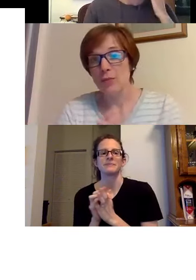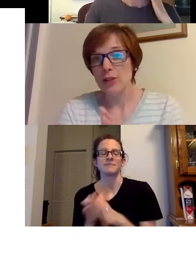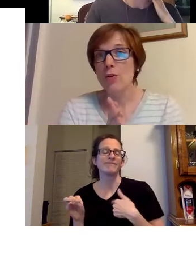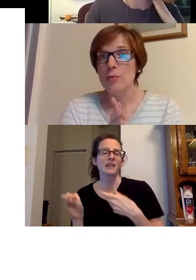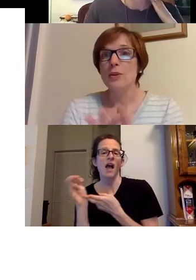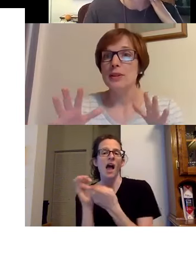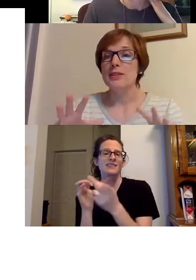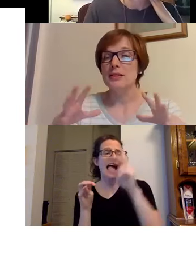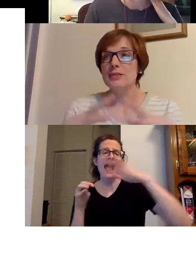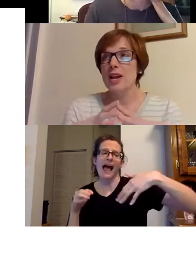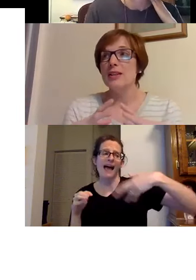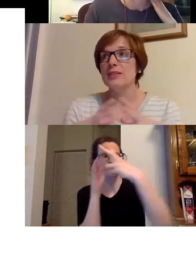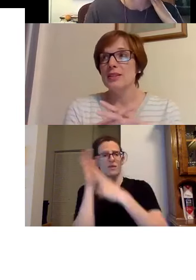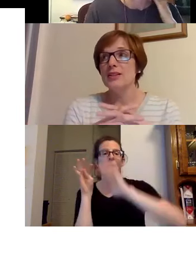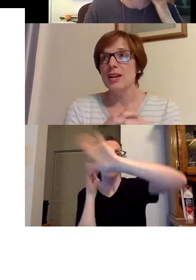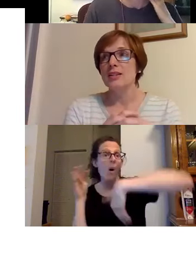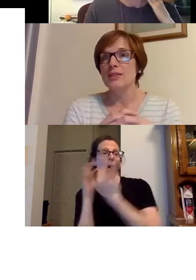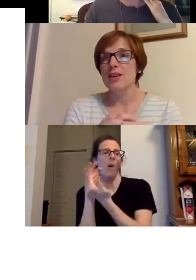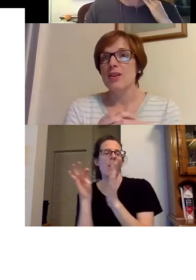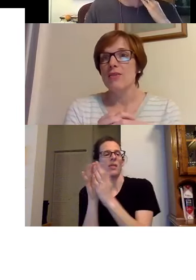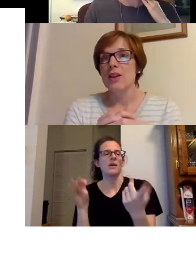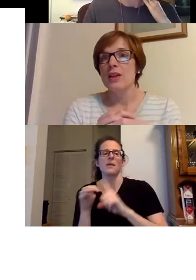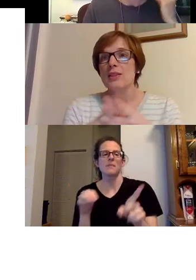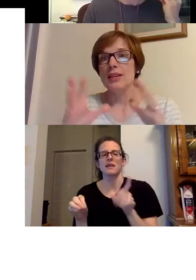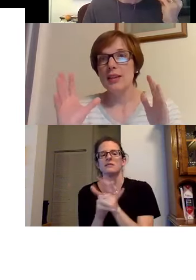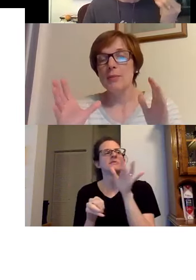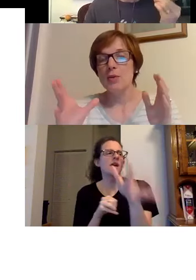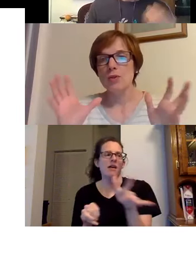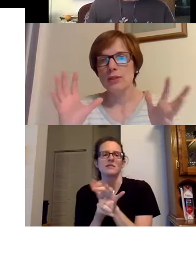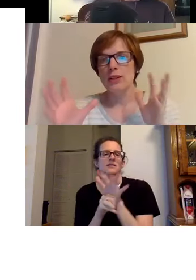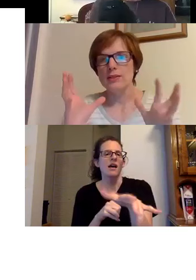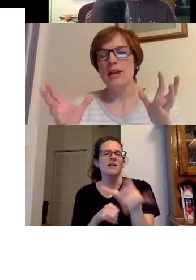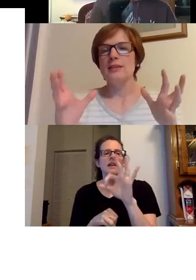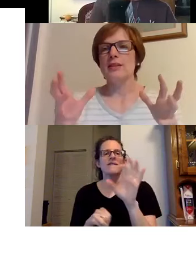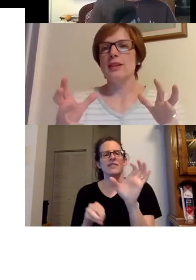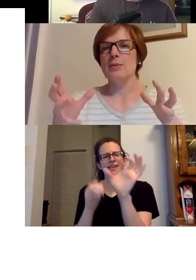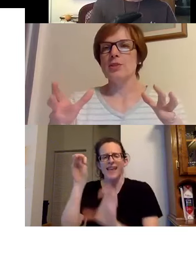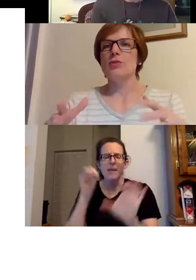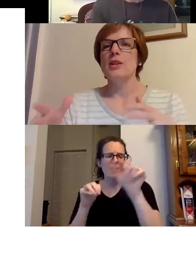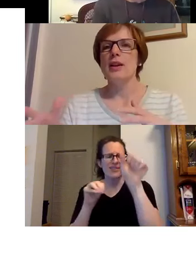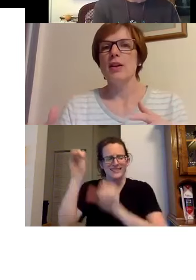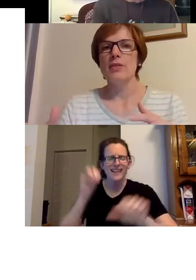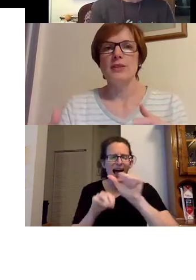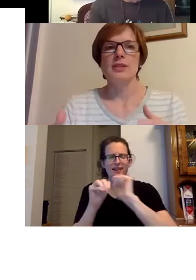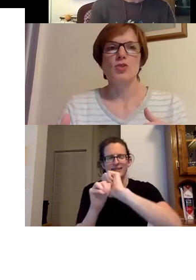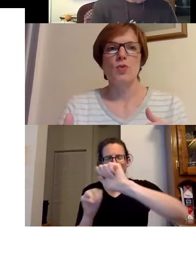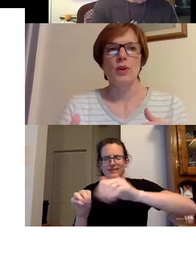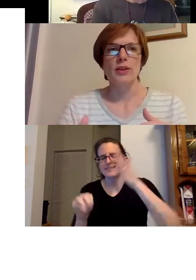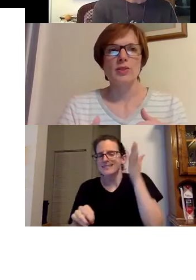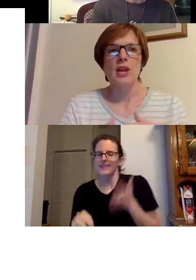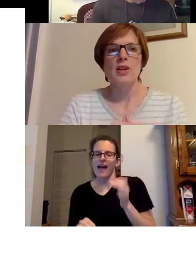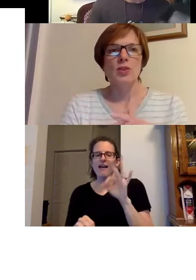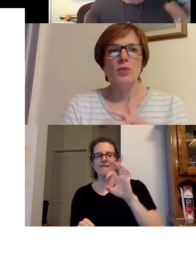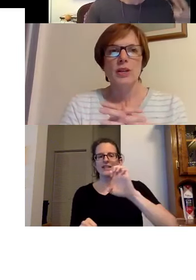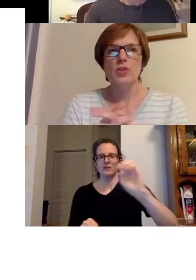I haven't read the whole book, but it's tons and tons of the chemical and the science and the chemistry side of essential